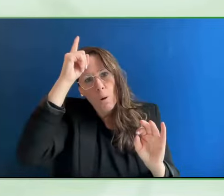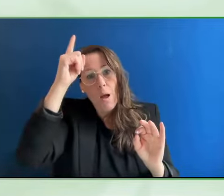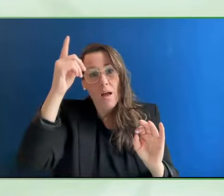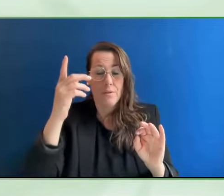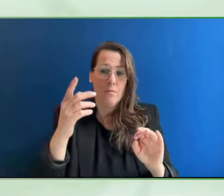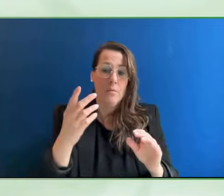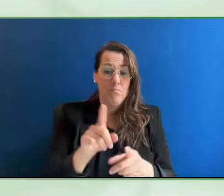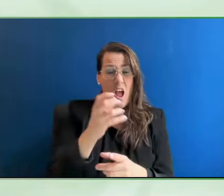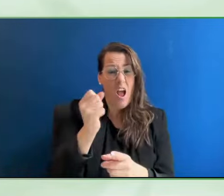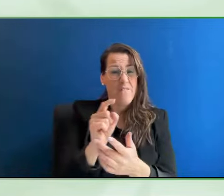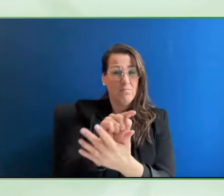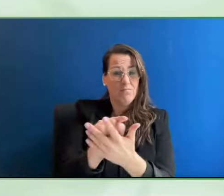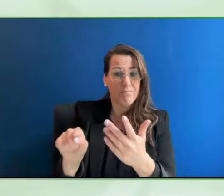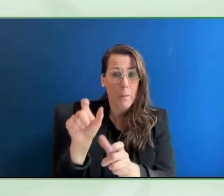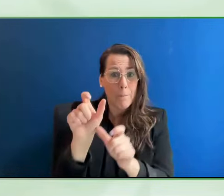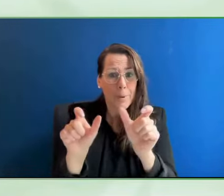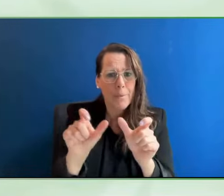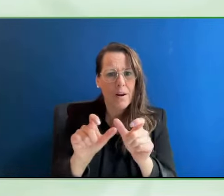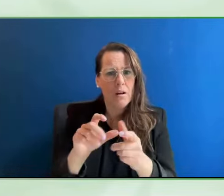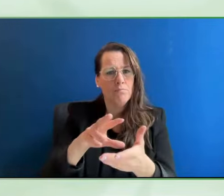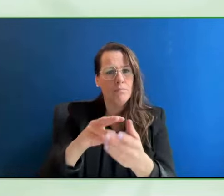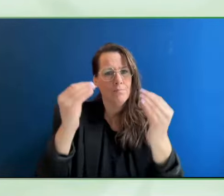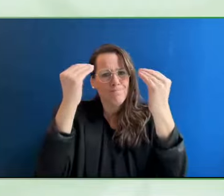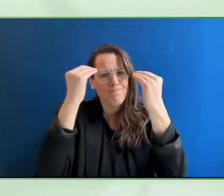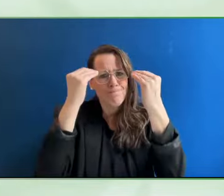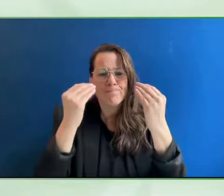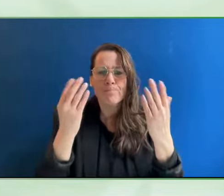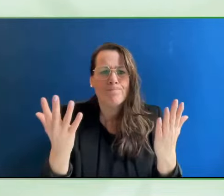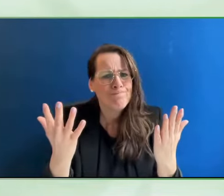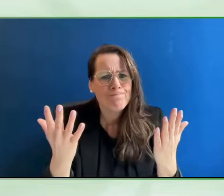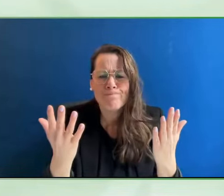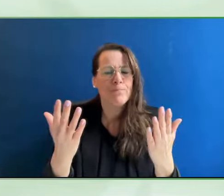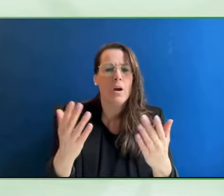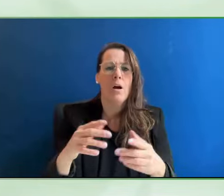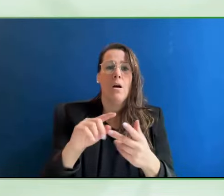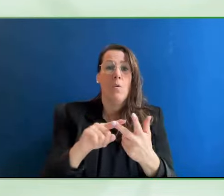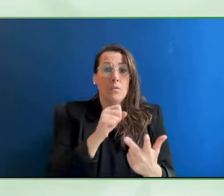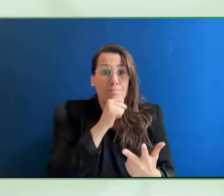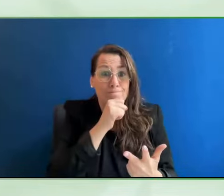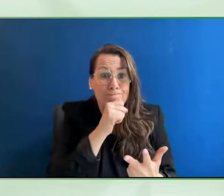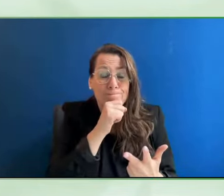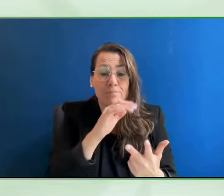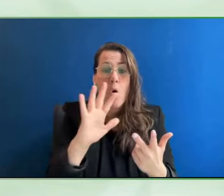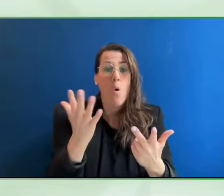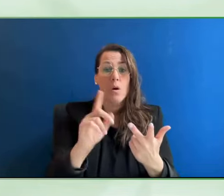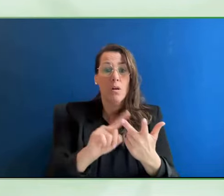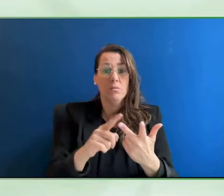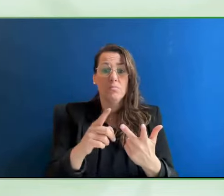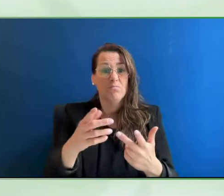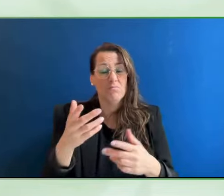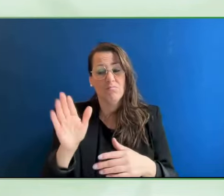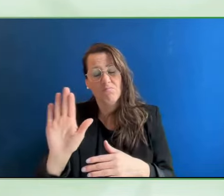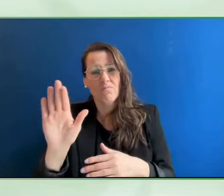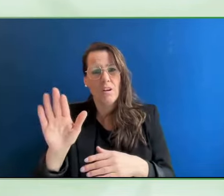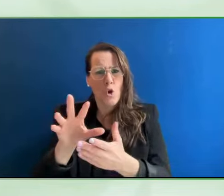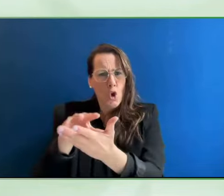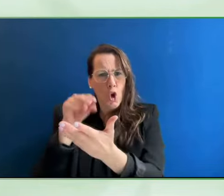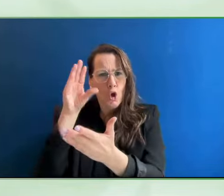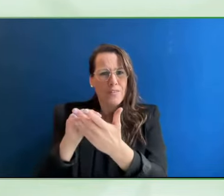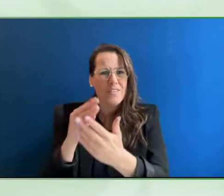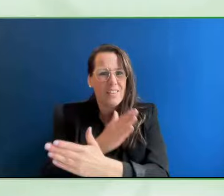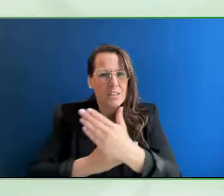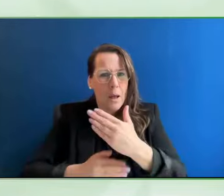free. And the colleagues are producing news in easy language for 5 minutes daily, and we broadcast